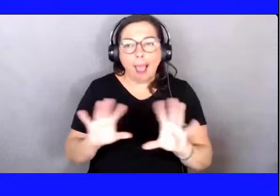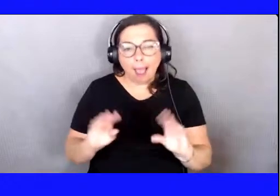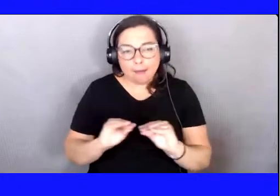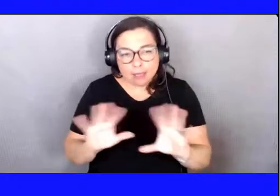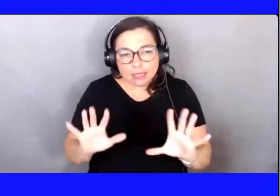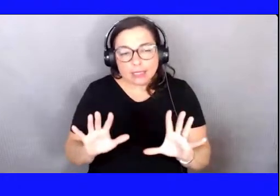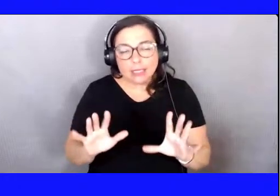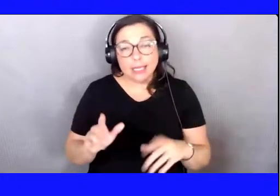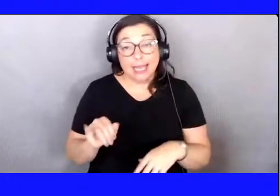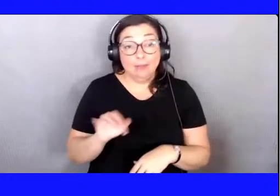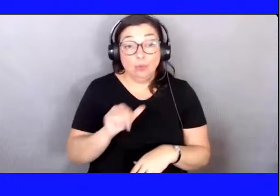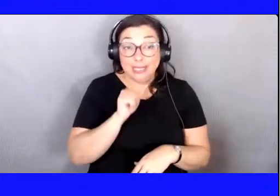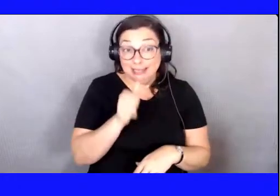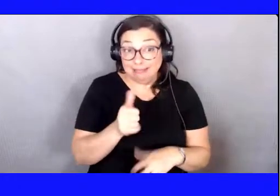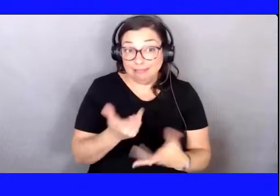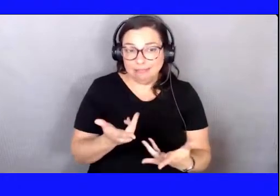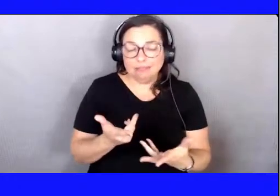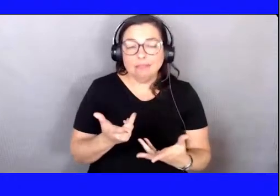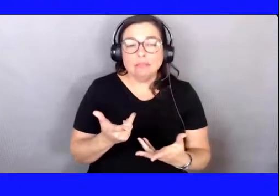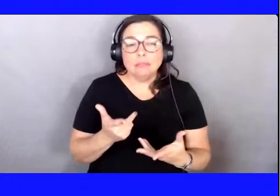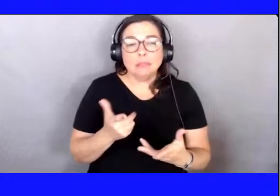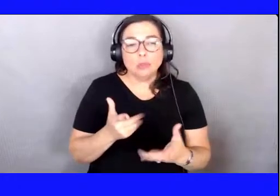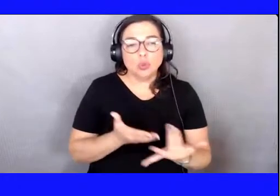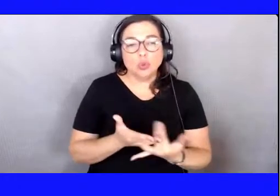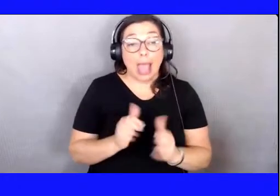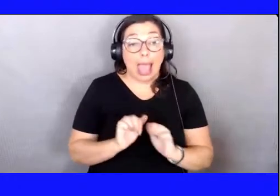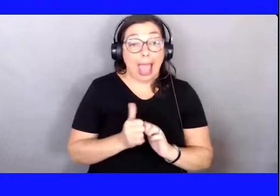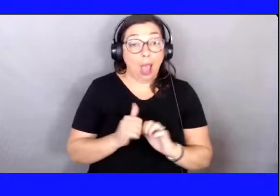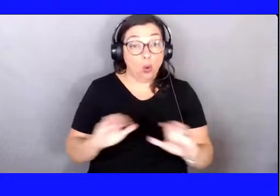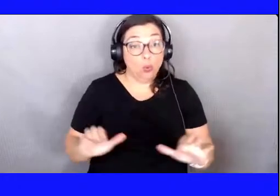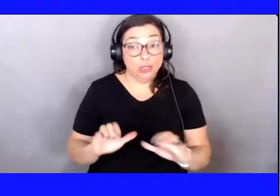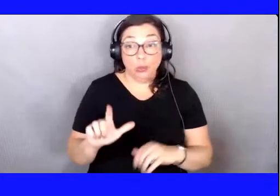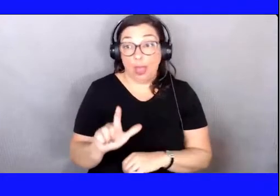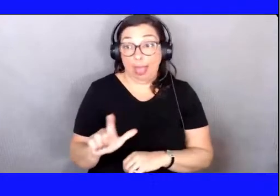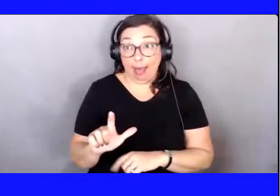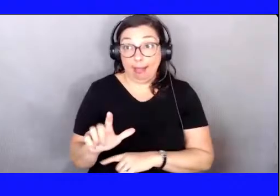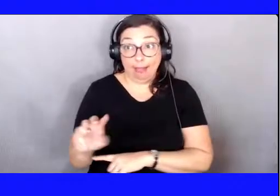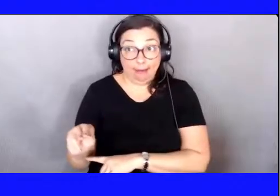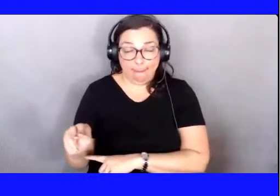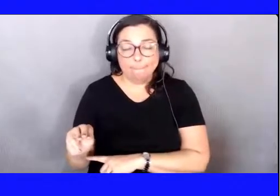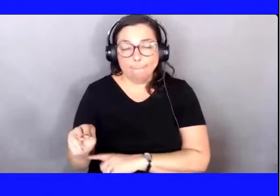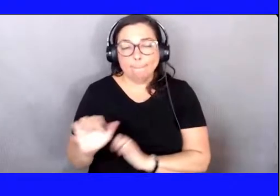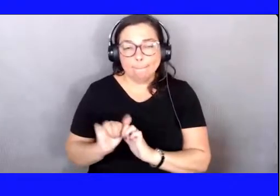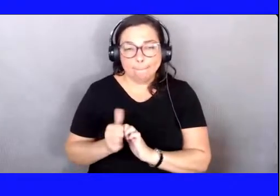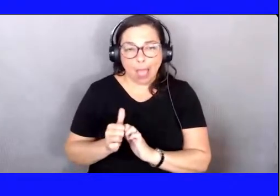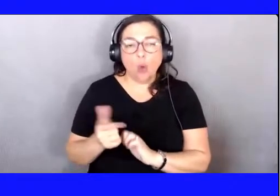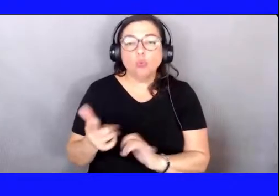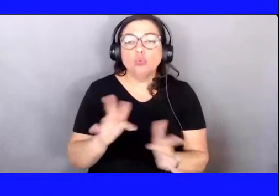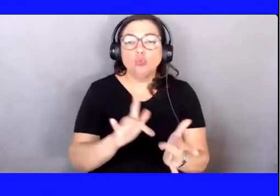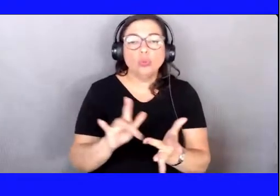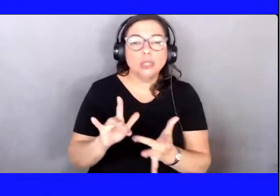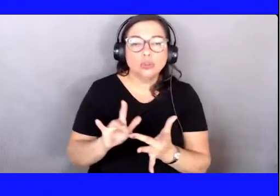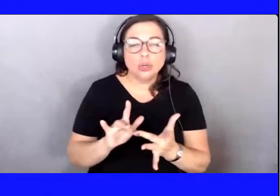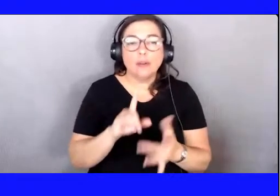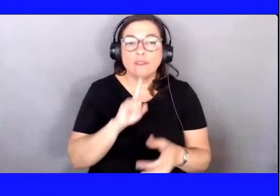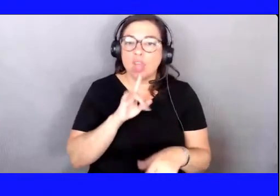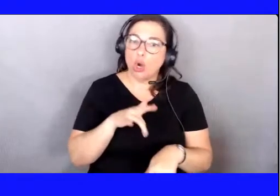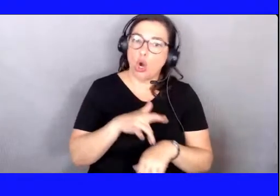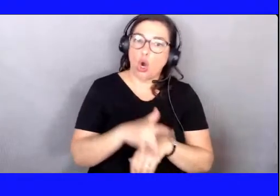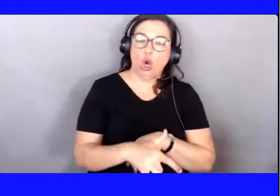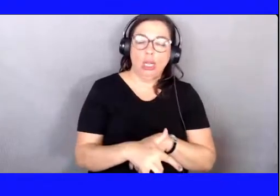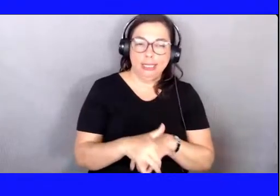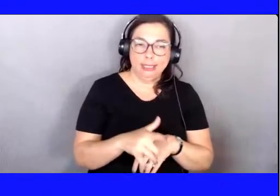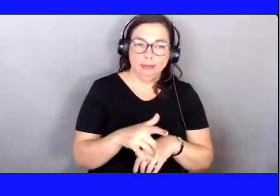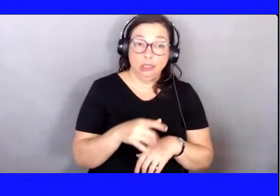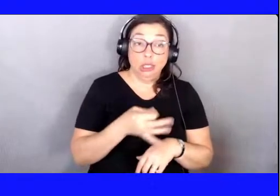if we didn't. And the way we do that, the way LNN particularly does that, is by reaching out very early, which we will start